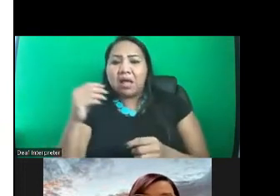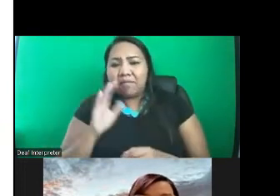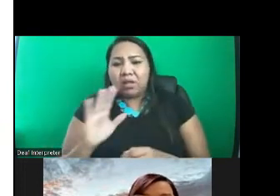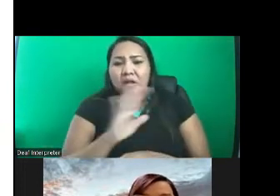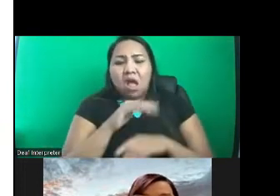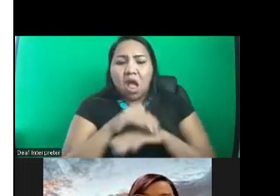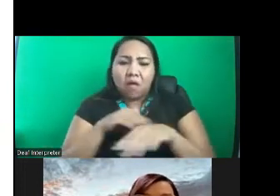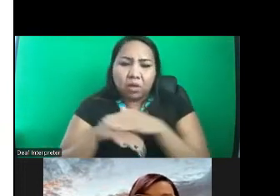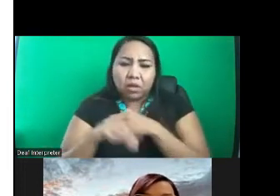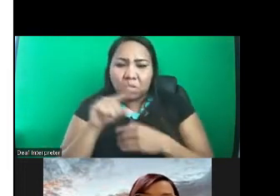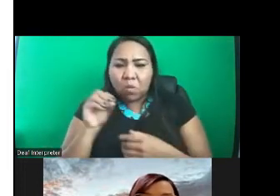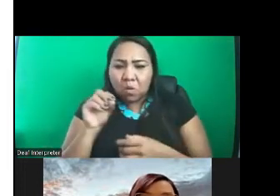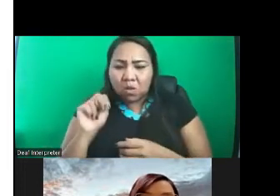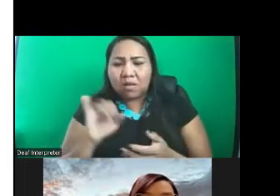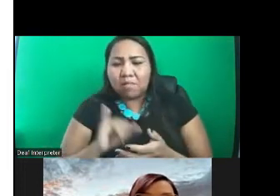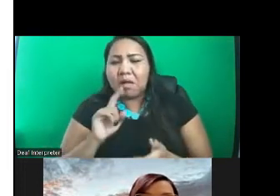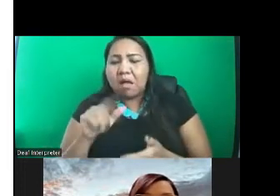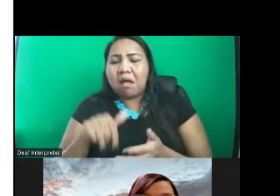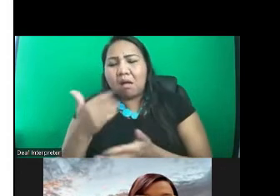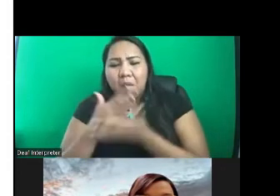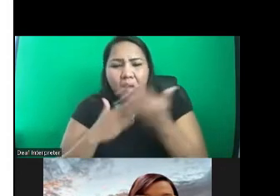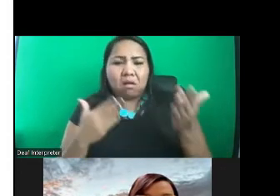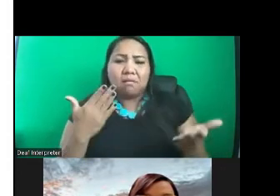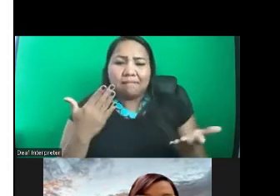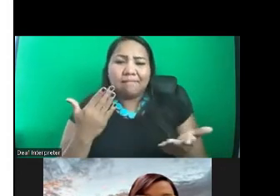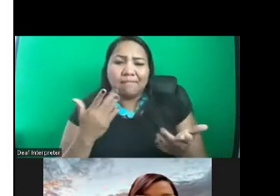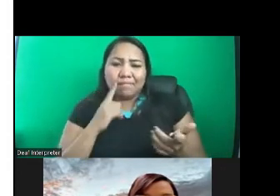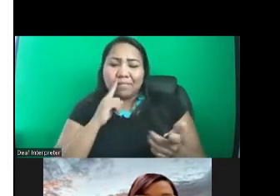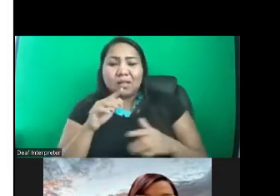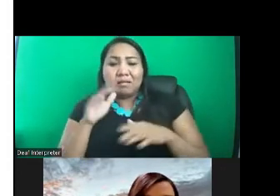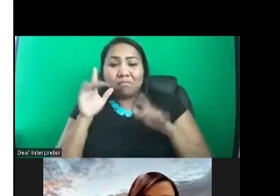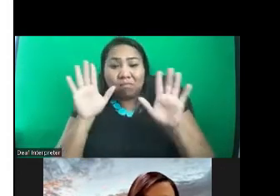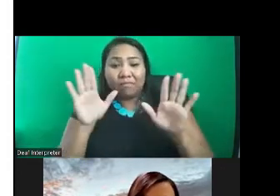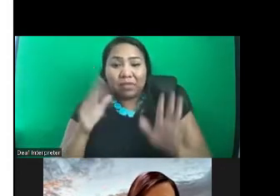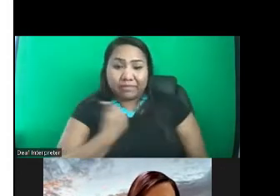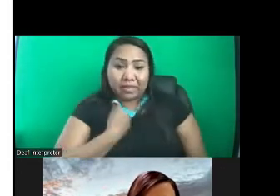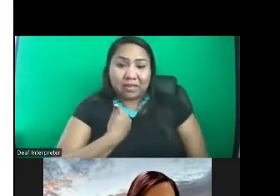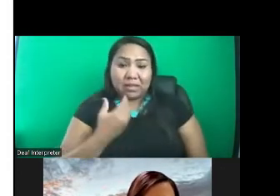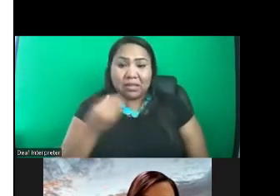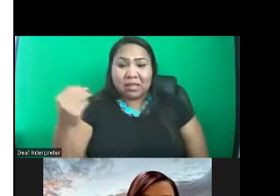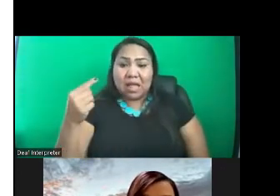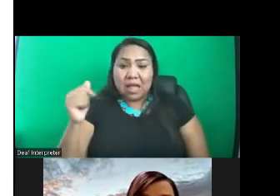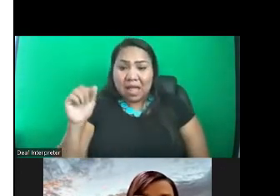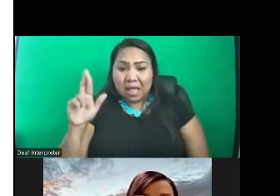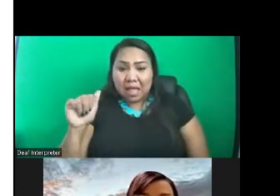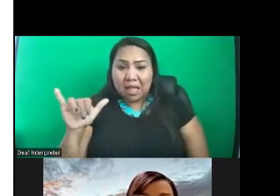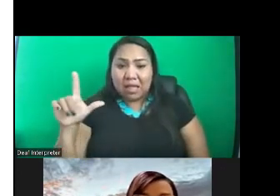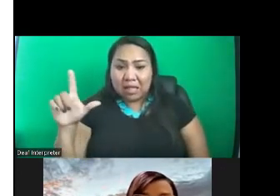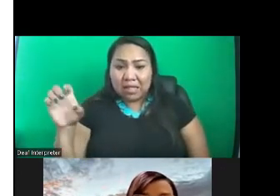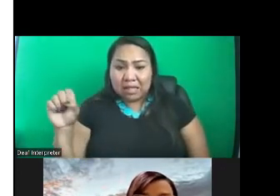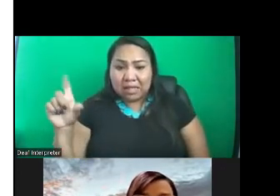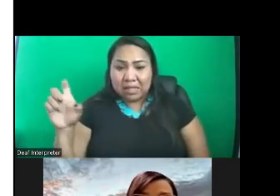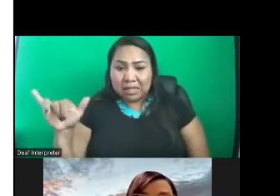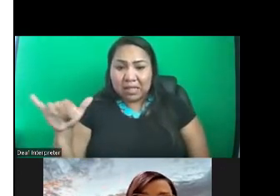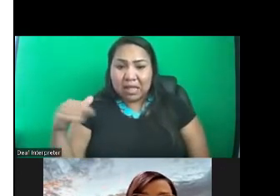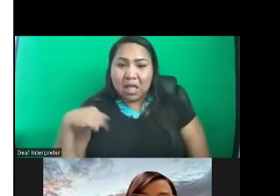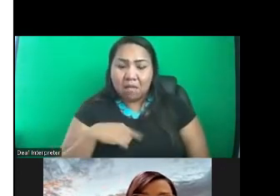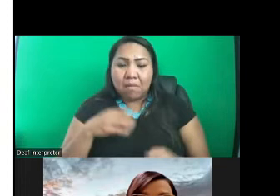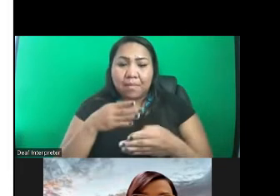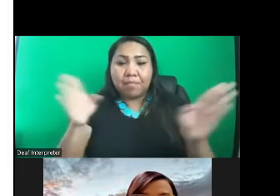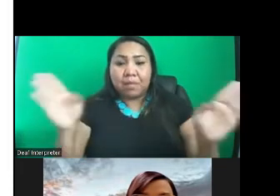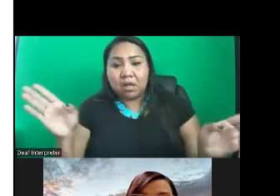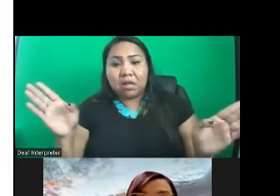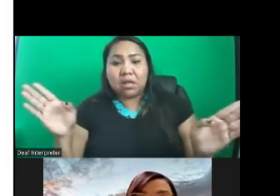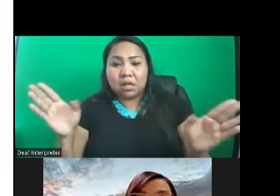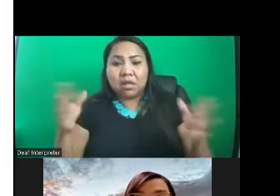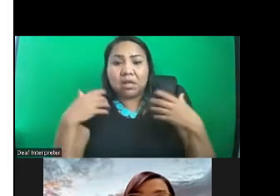that's another part. It's great because myself and Gary Leslie, who's our public health educator, we co-coordinate the